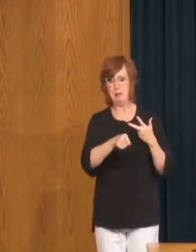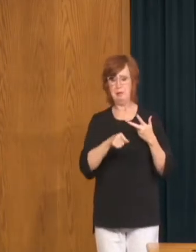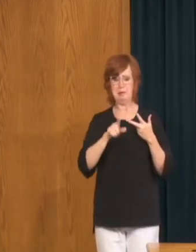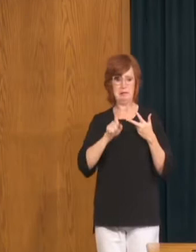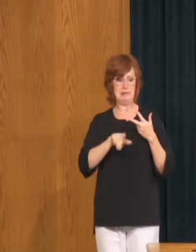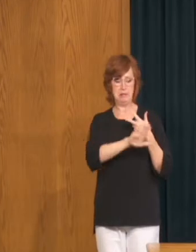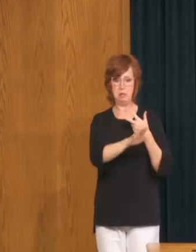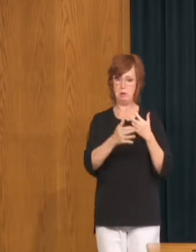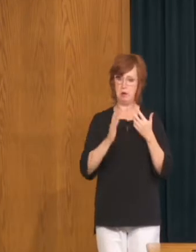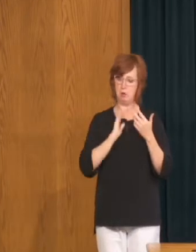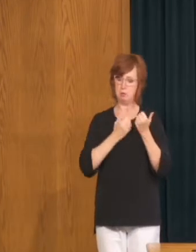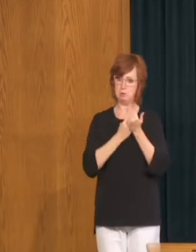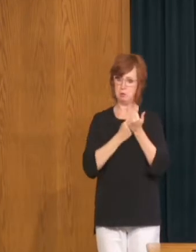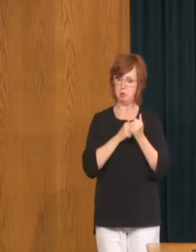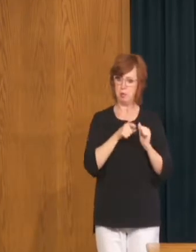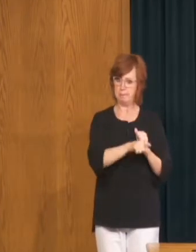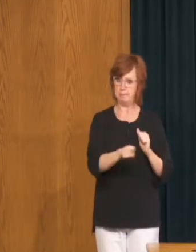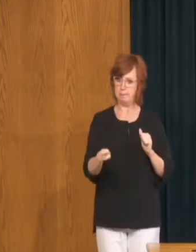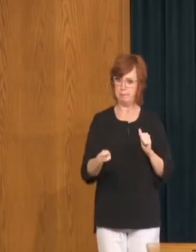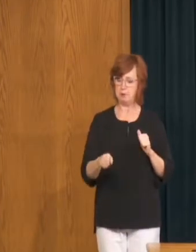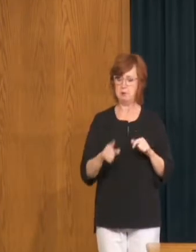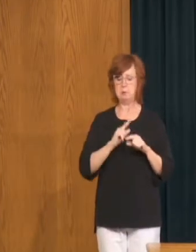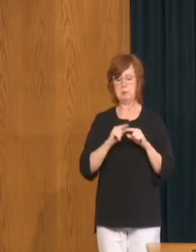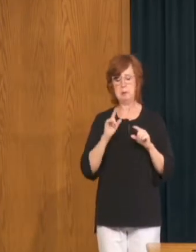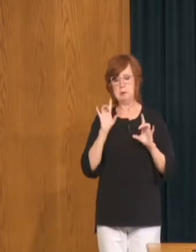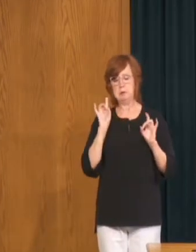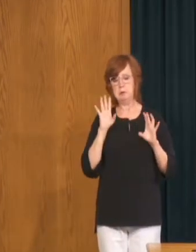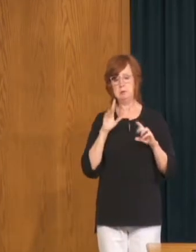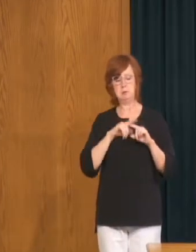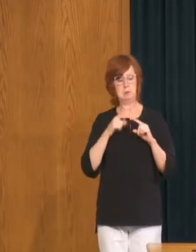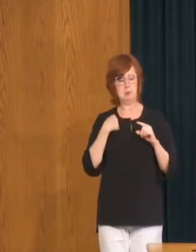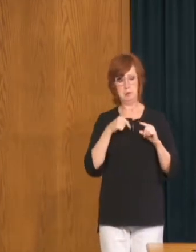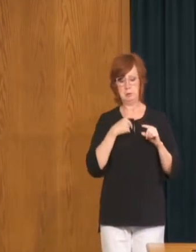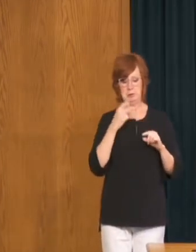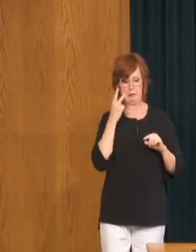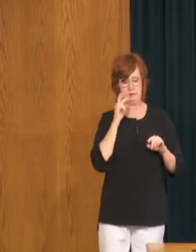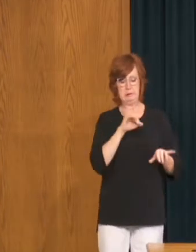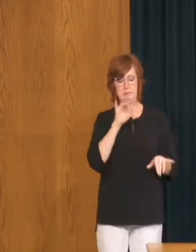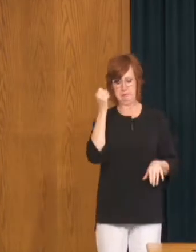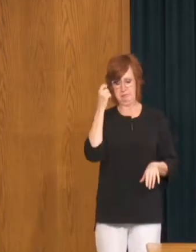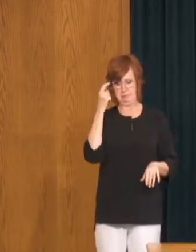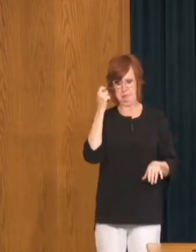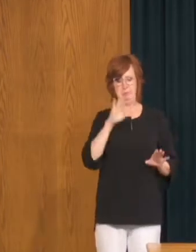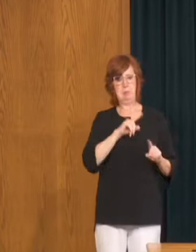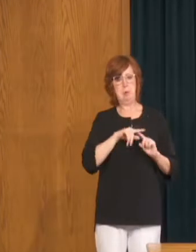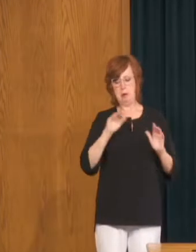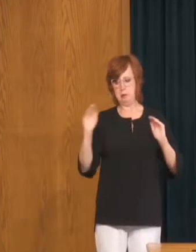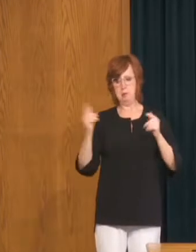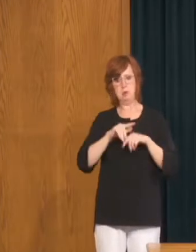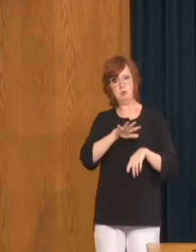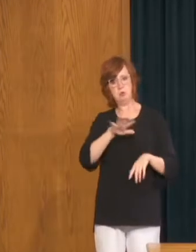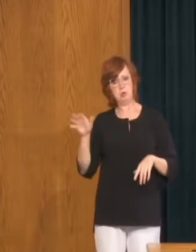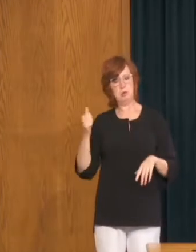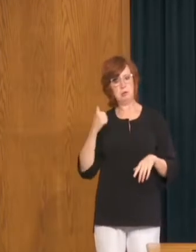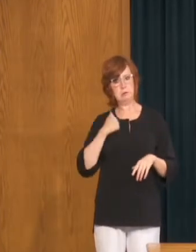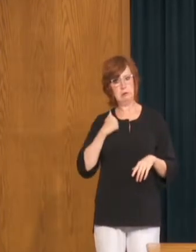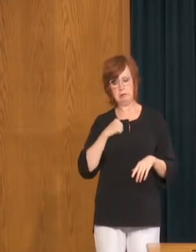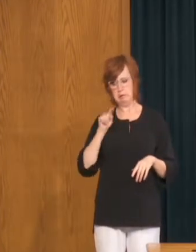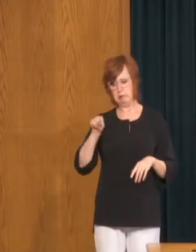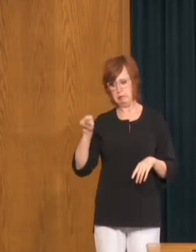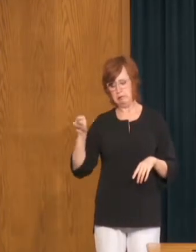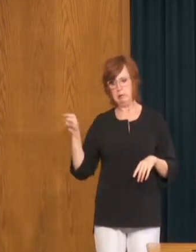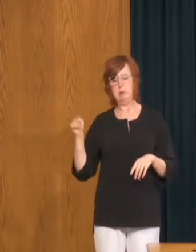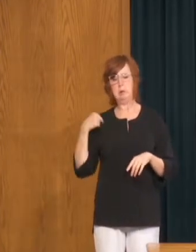we also know that the most dangerous and deadly outbreaks in Canada and elsewhere have been in health facilities, in particular in seniors'